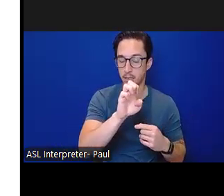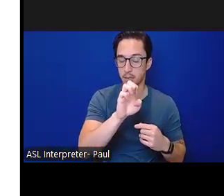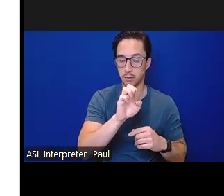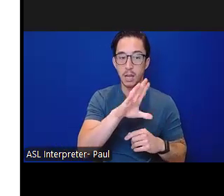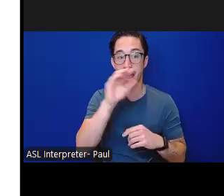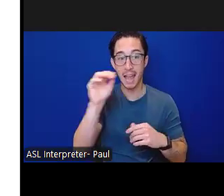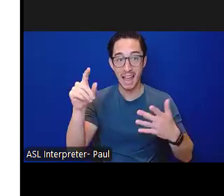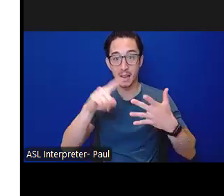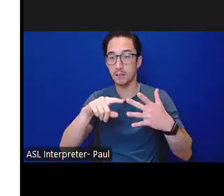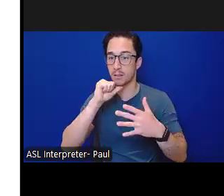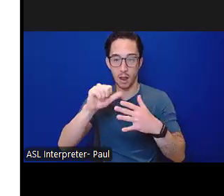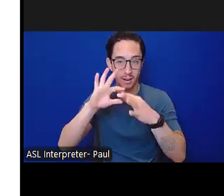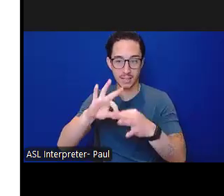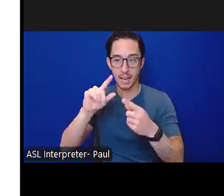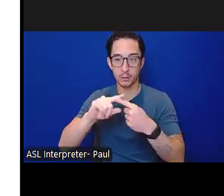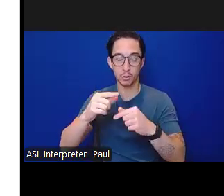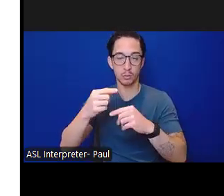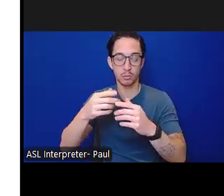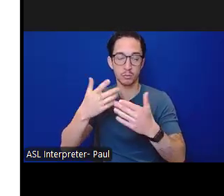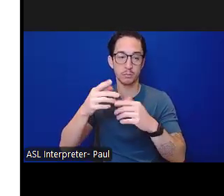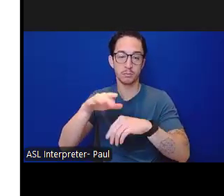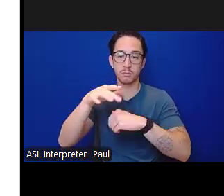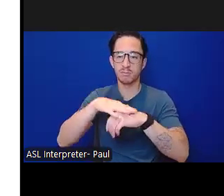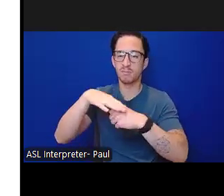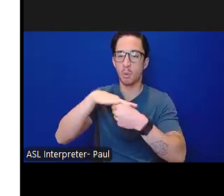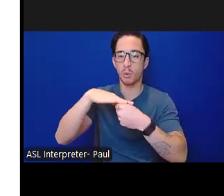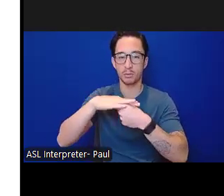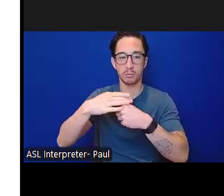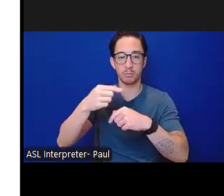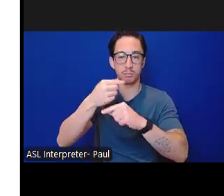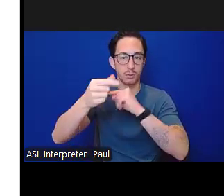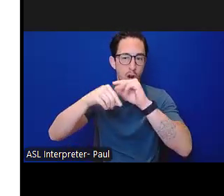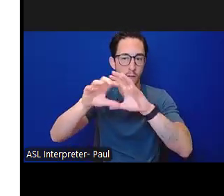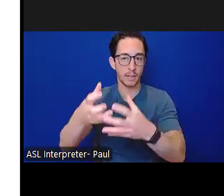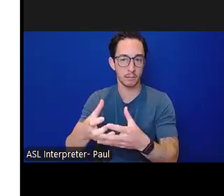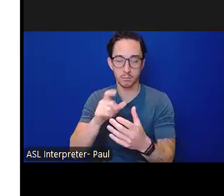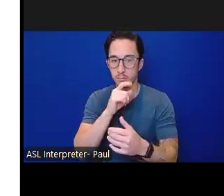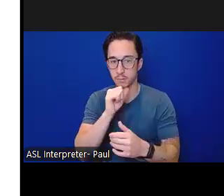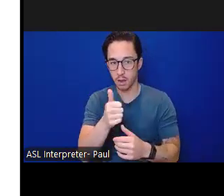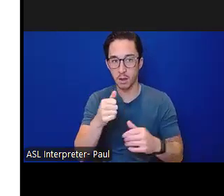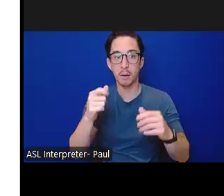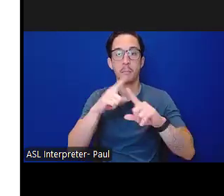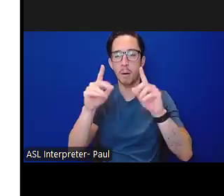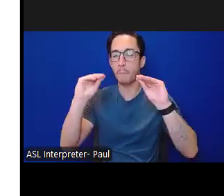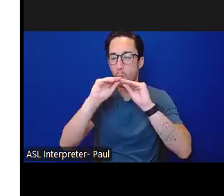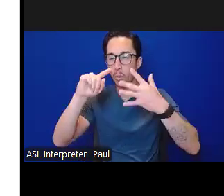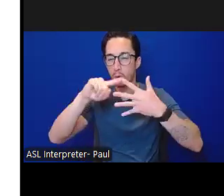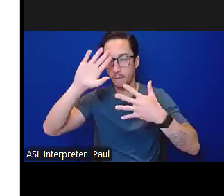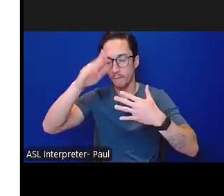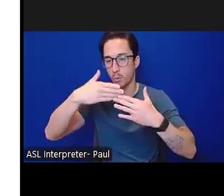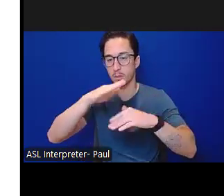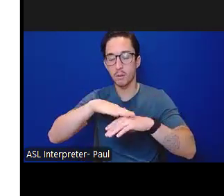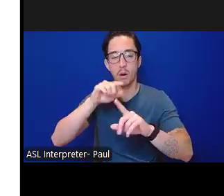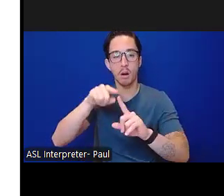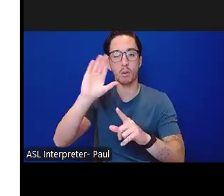necessarily tied to geography, right? But it's more focused on culture, right? And so when